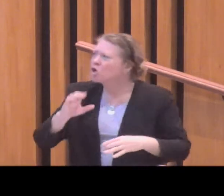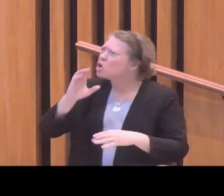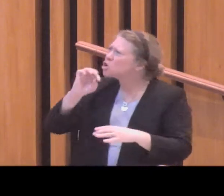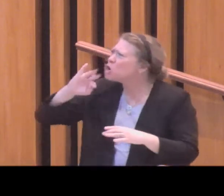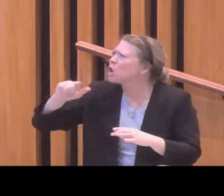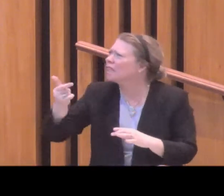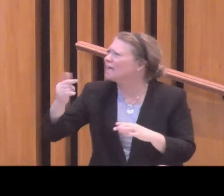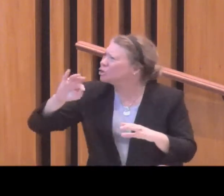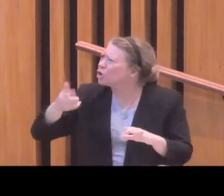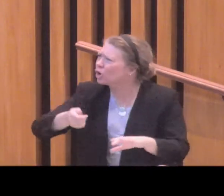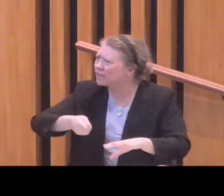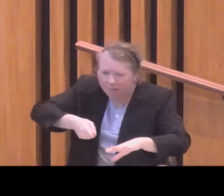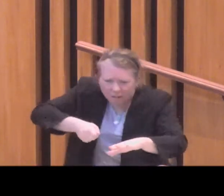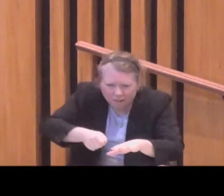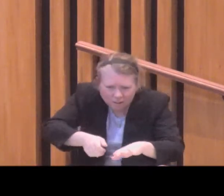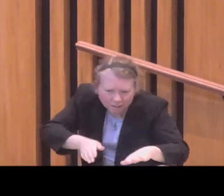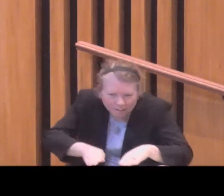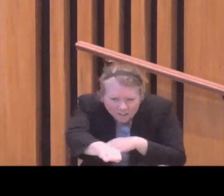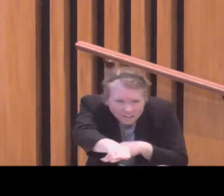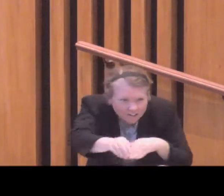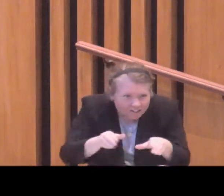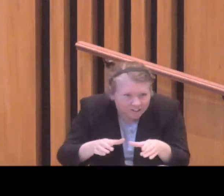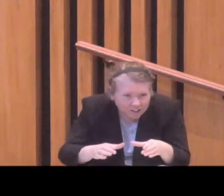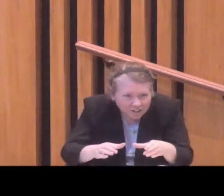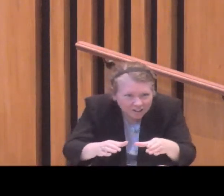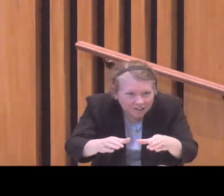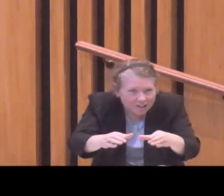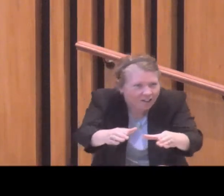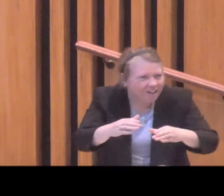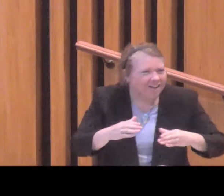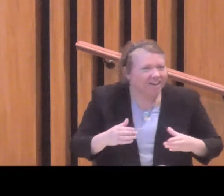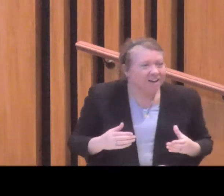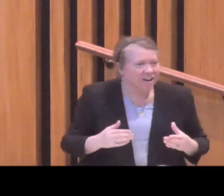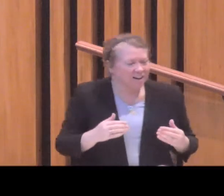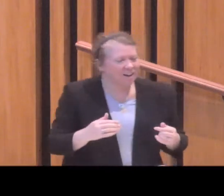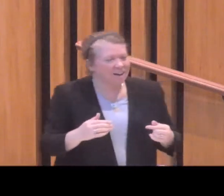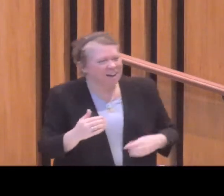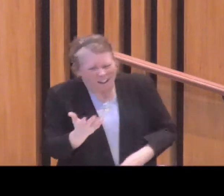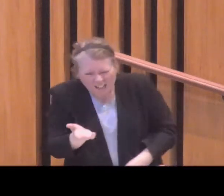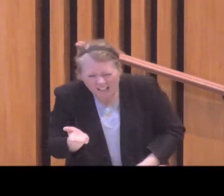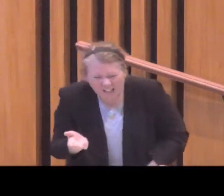you a little window. But if you like skating, God bless you. You see it, and it's wonderful.